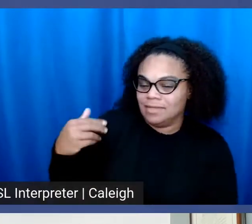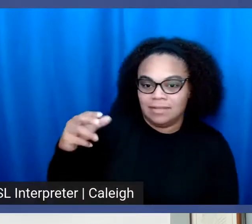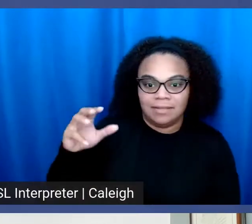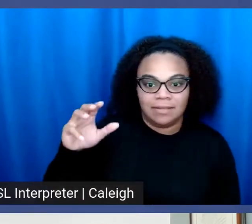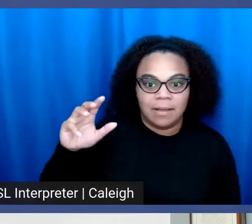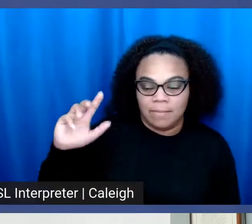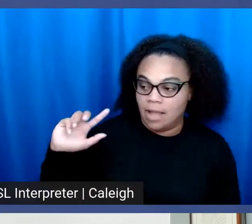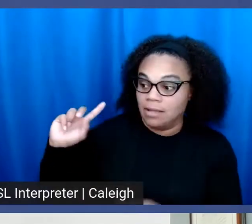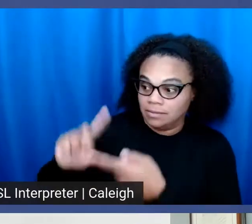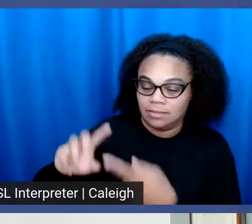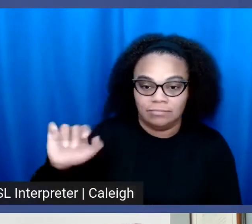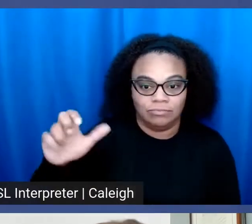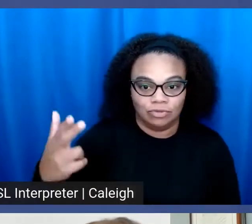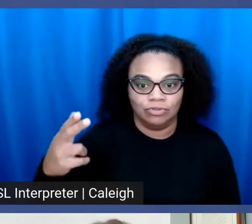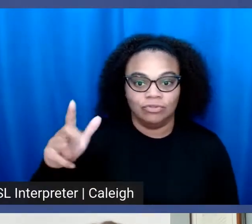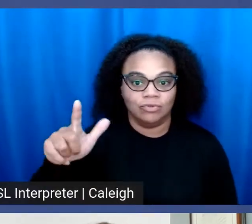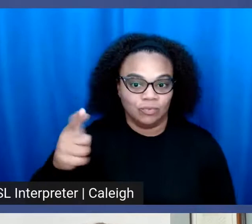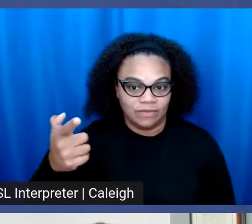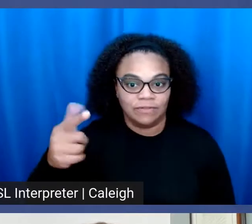2022.